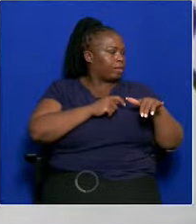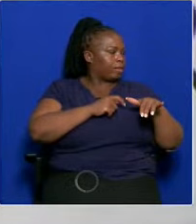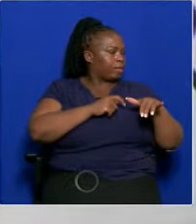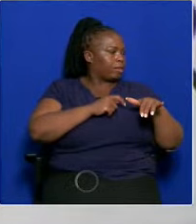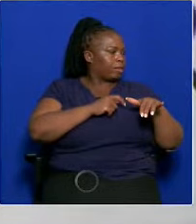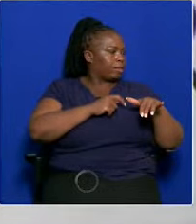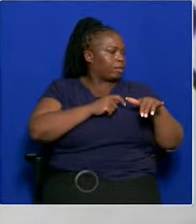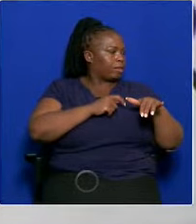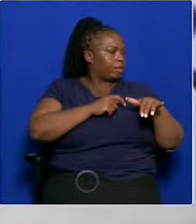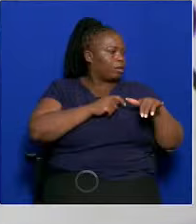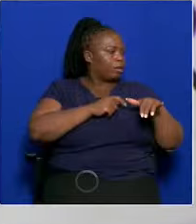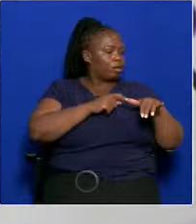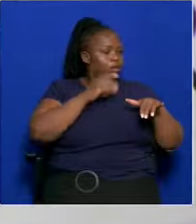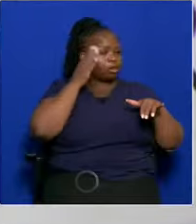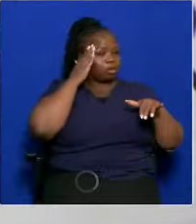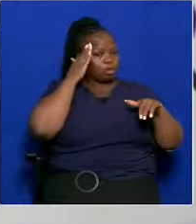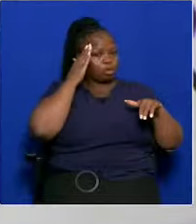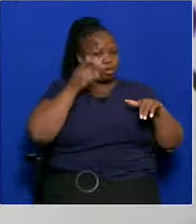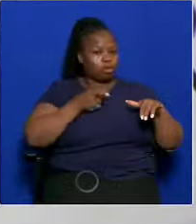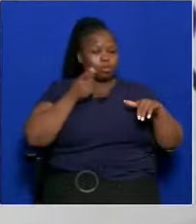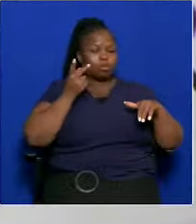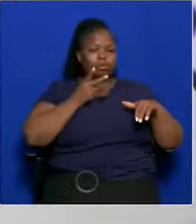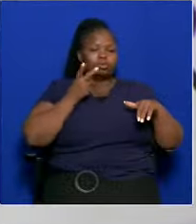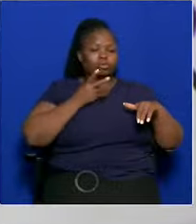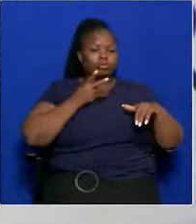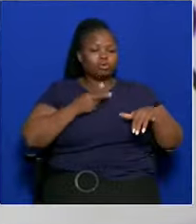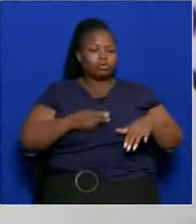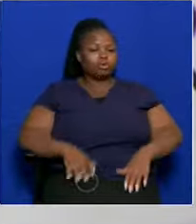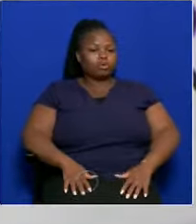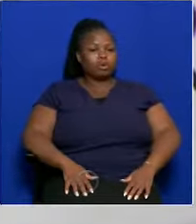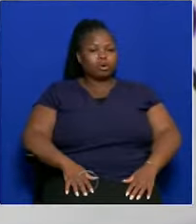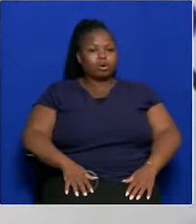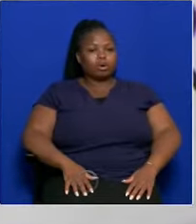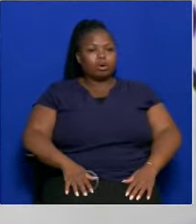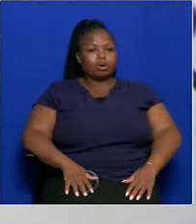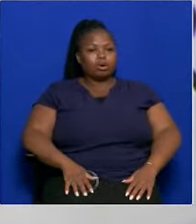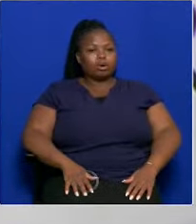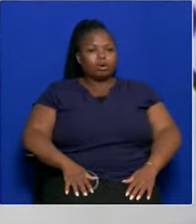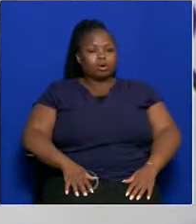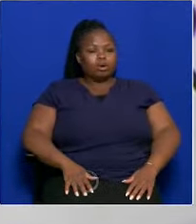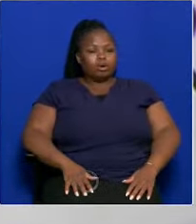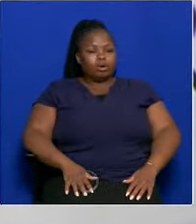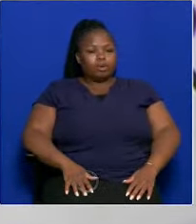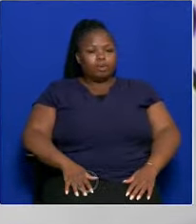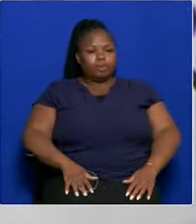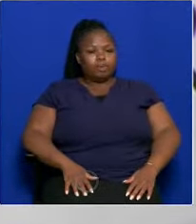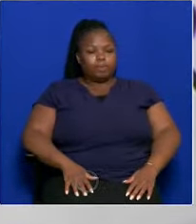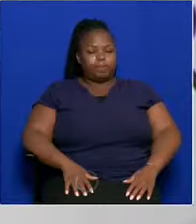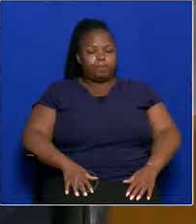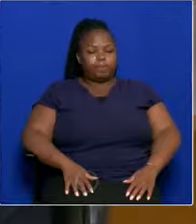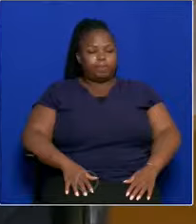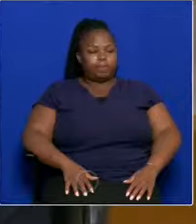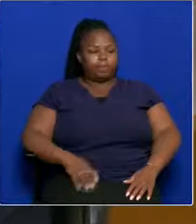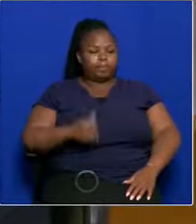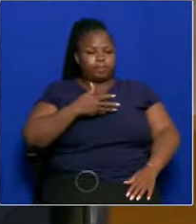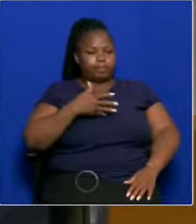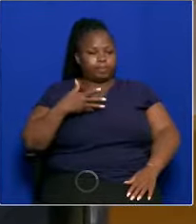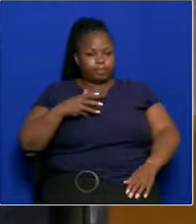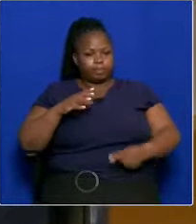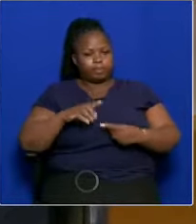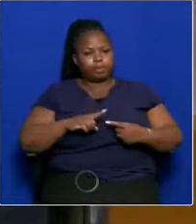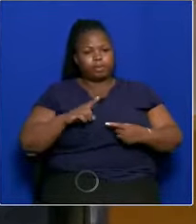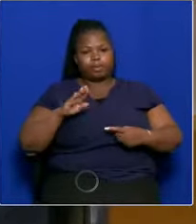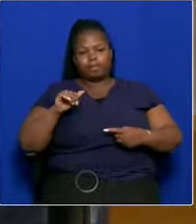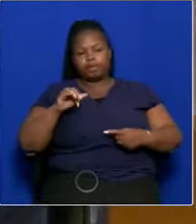aware also that the death of Ms. Papita Dekoran